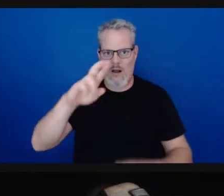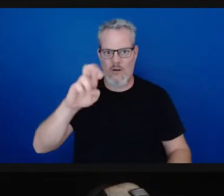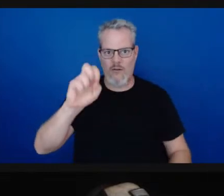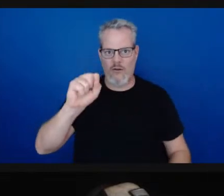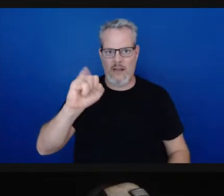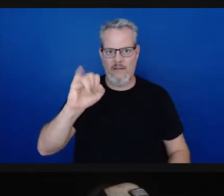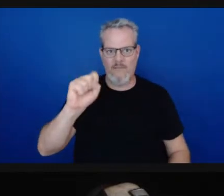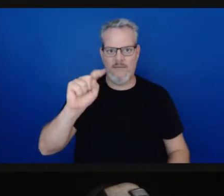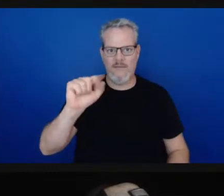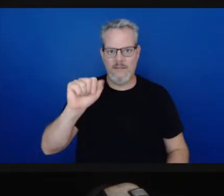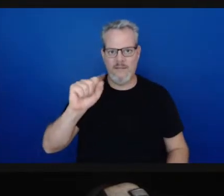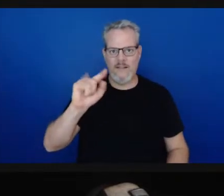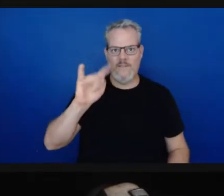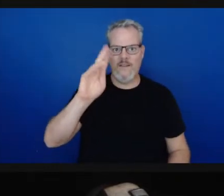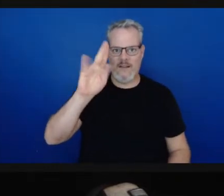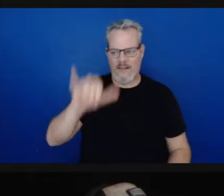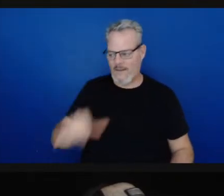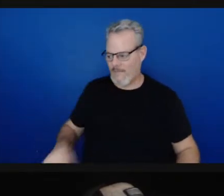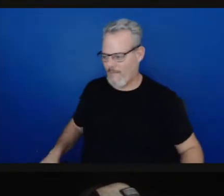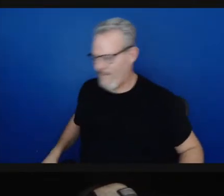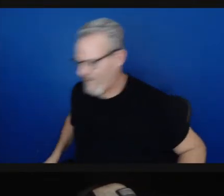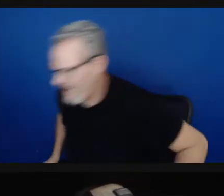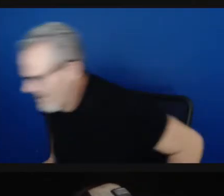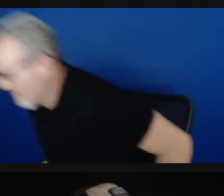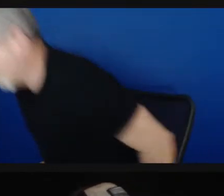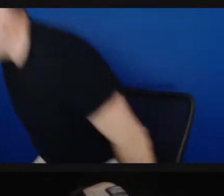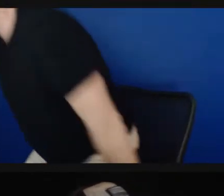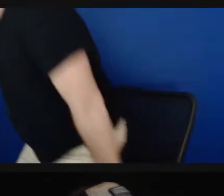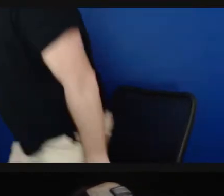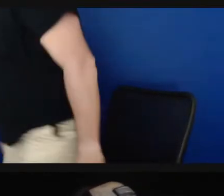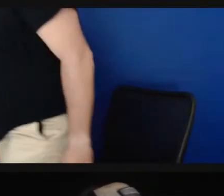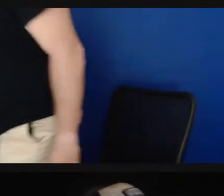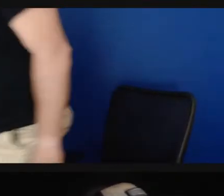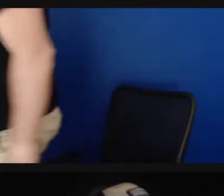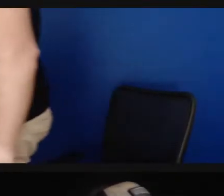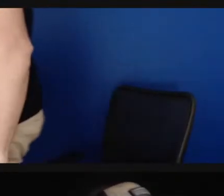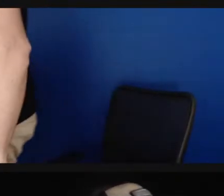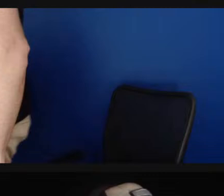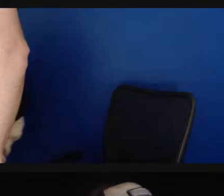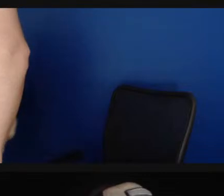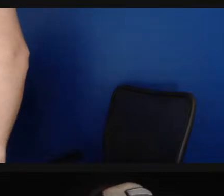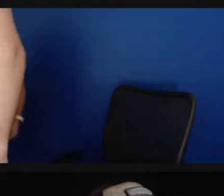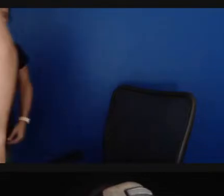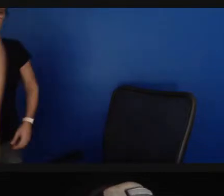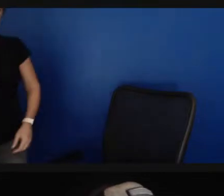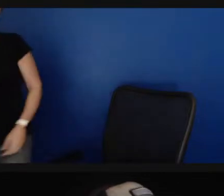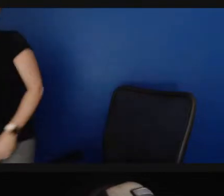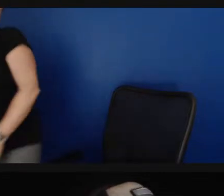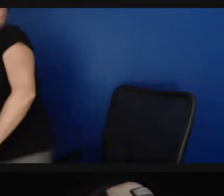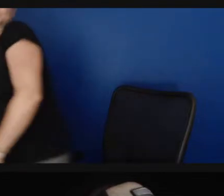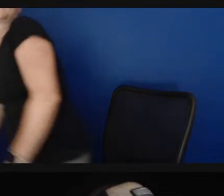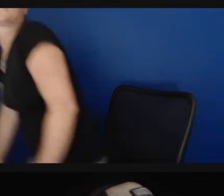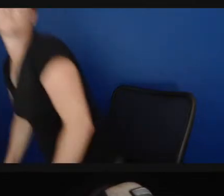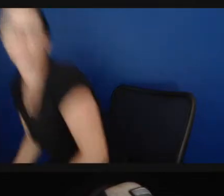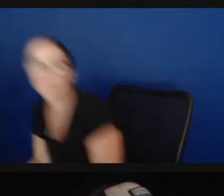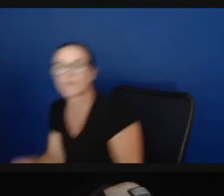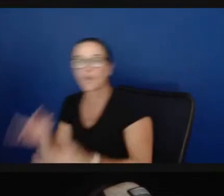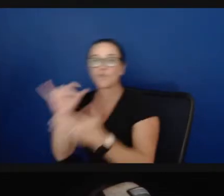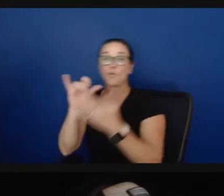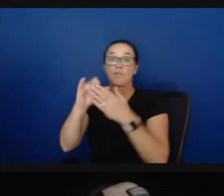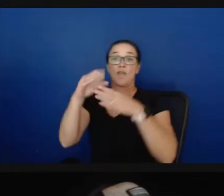usually what you're looking at is this is probably a top of some, very generally, a saltwater layer.